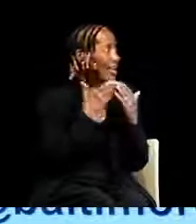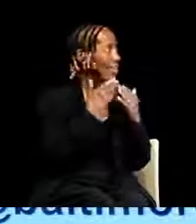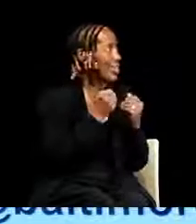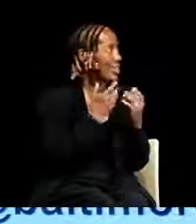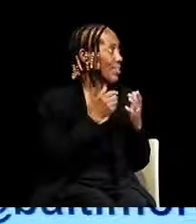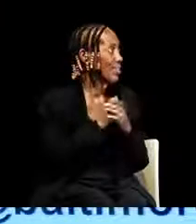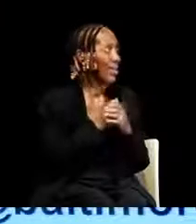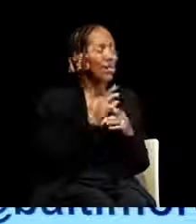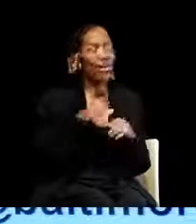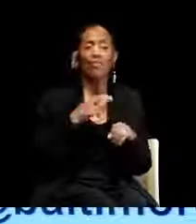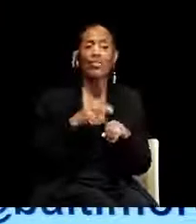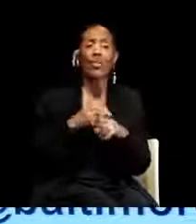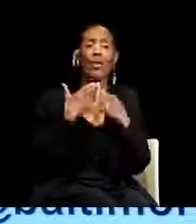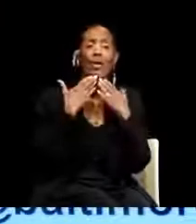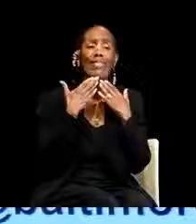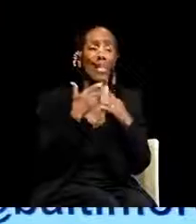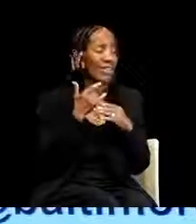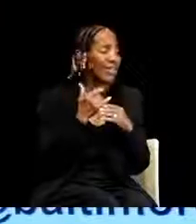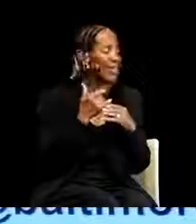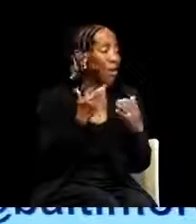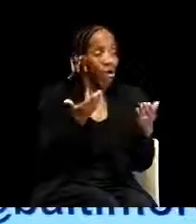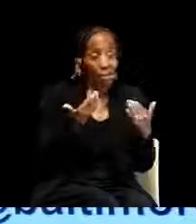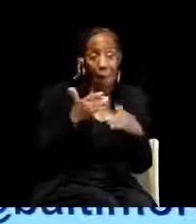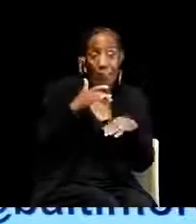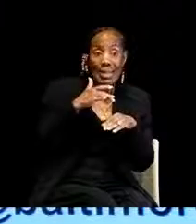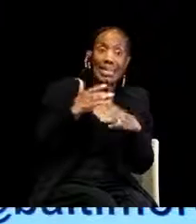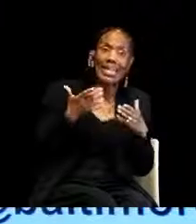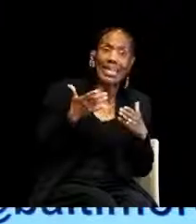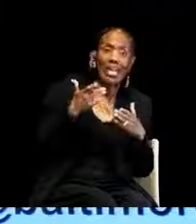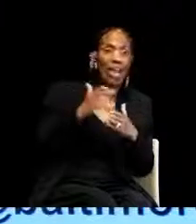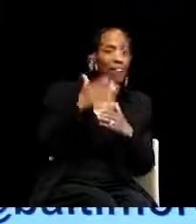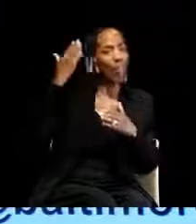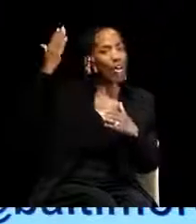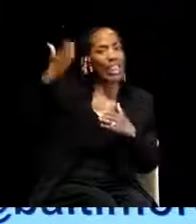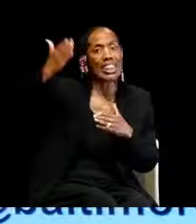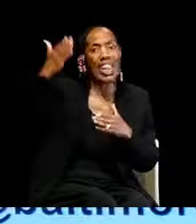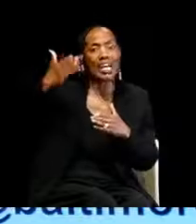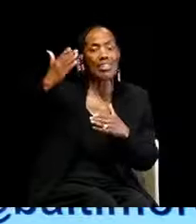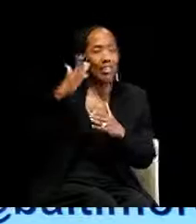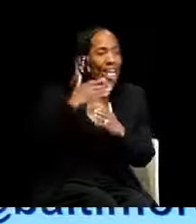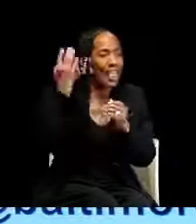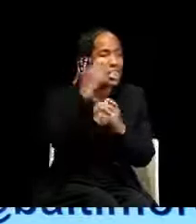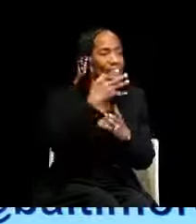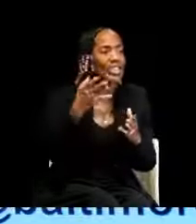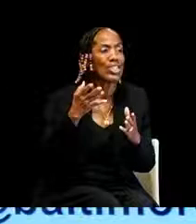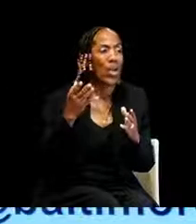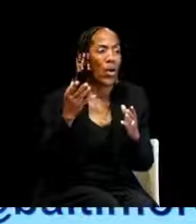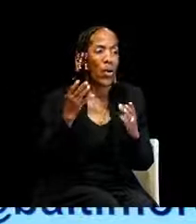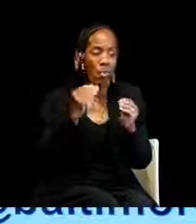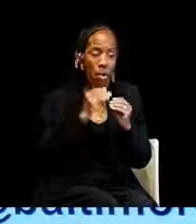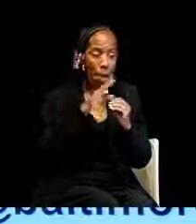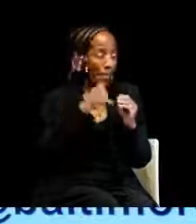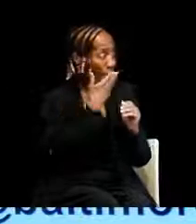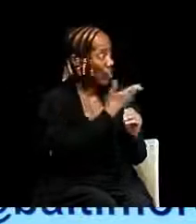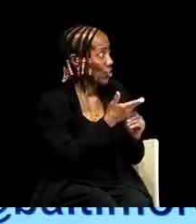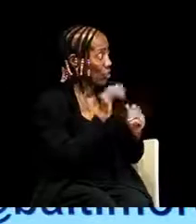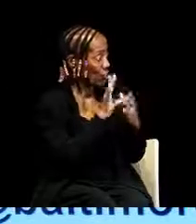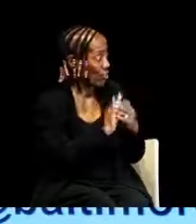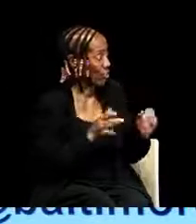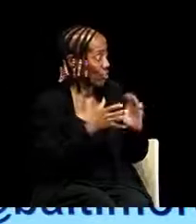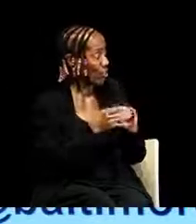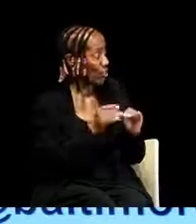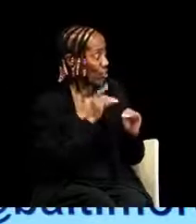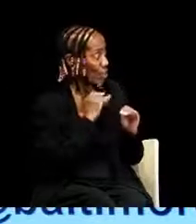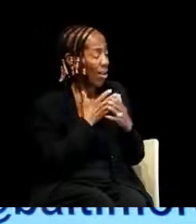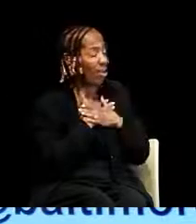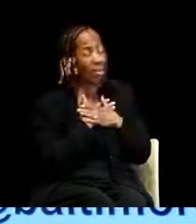much. Of course. Thank you for being here. Thank you for sharing more about you and your story. Thank it's been